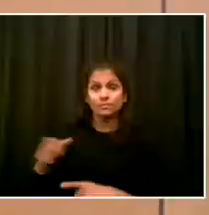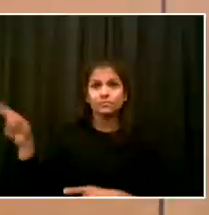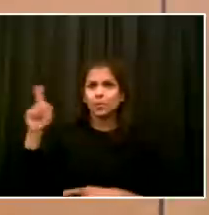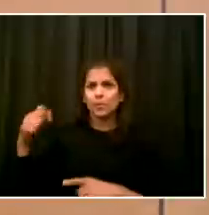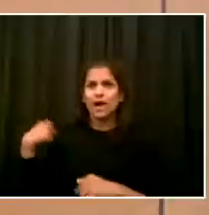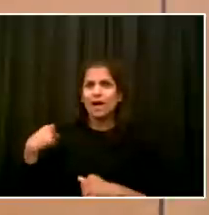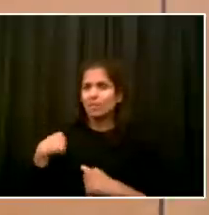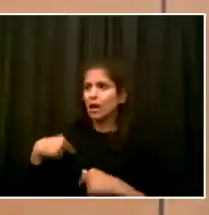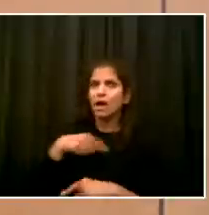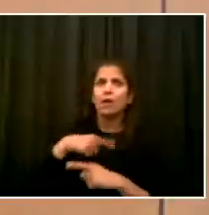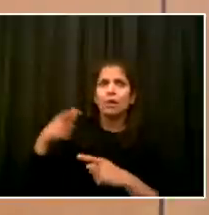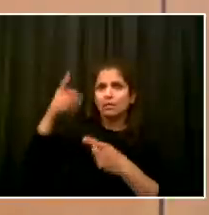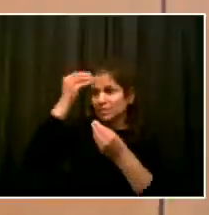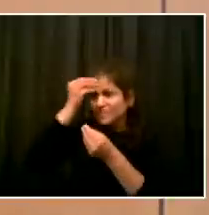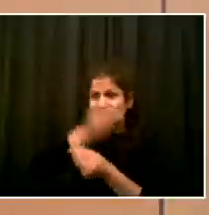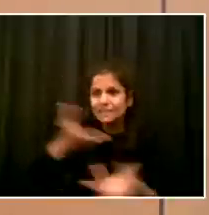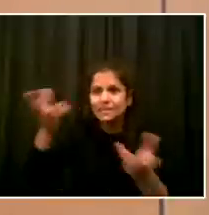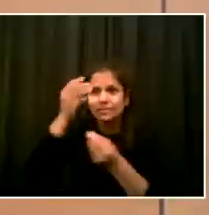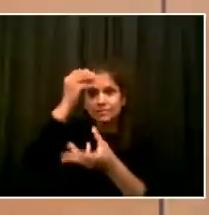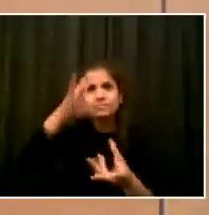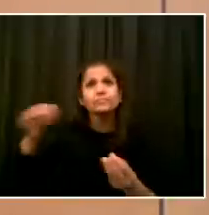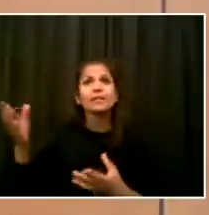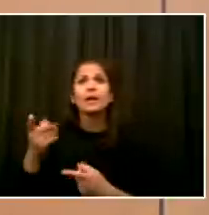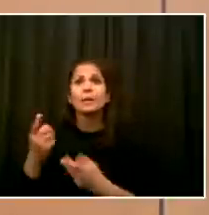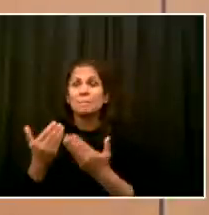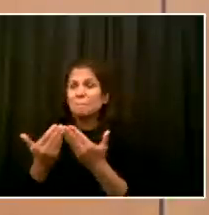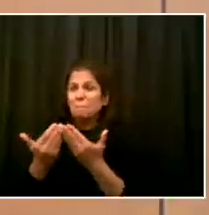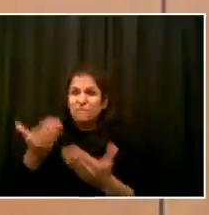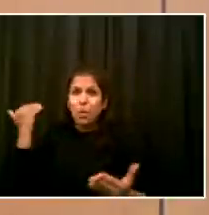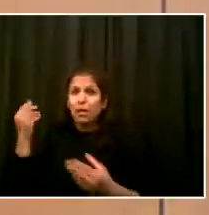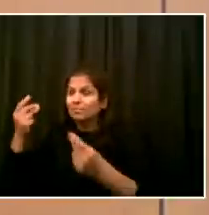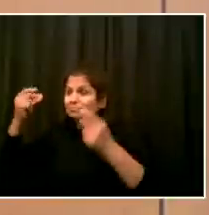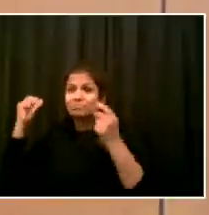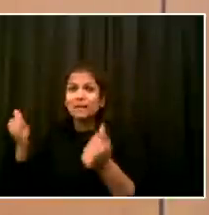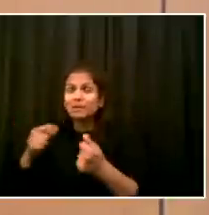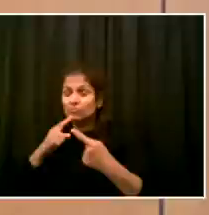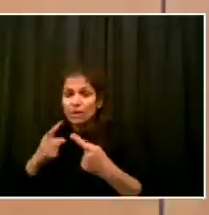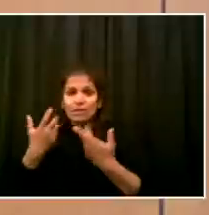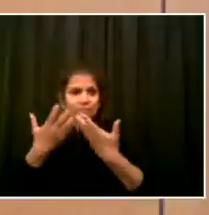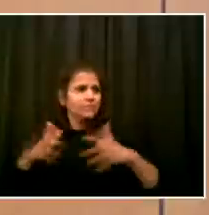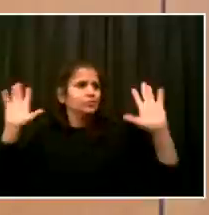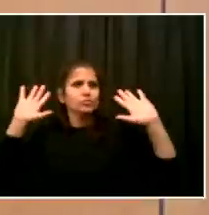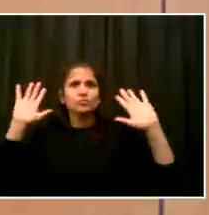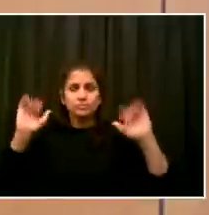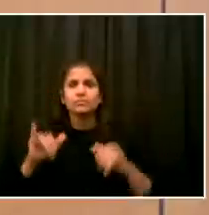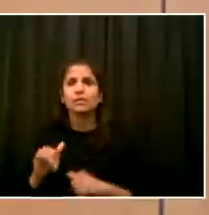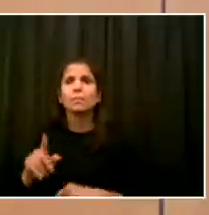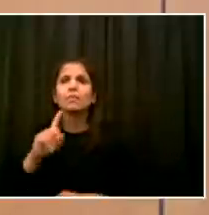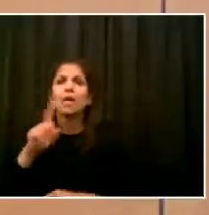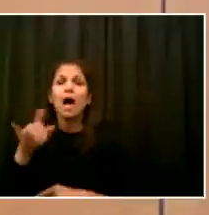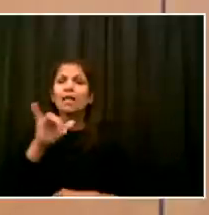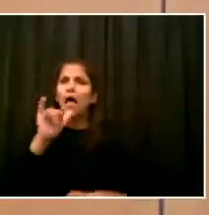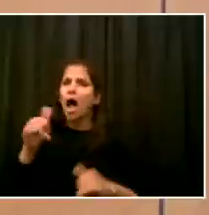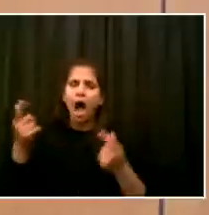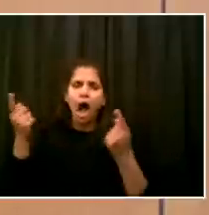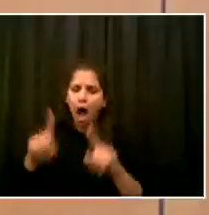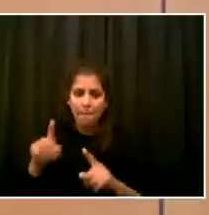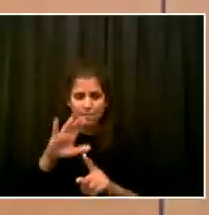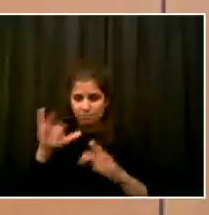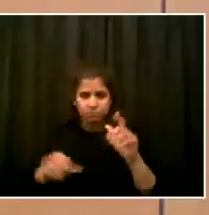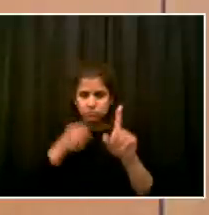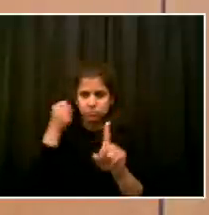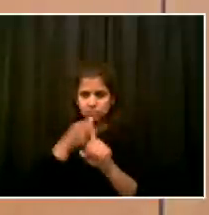it was fully complete because we saw an emerging trend with regards to Black and brown people being